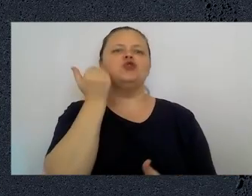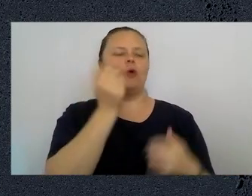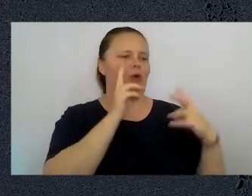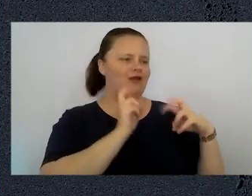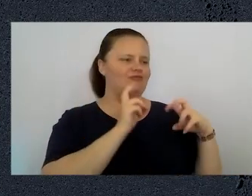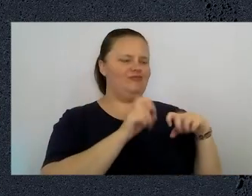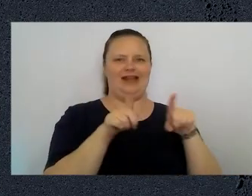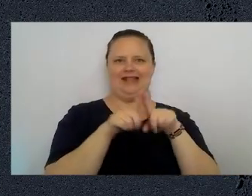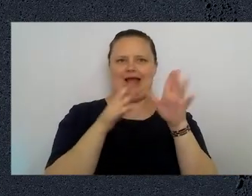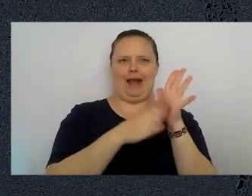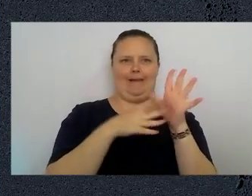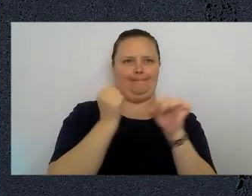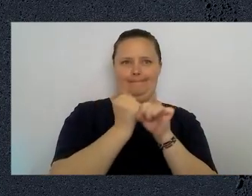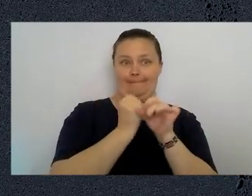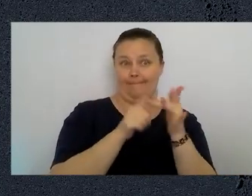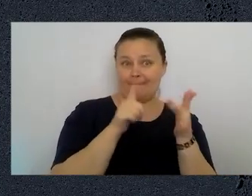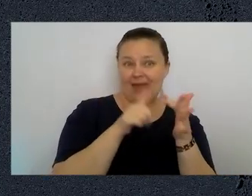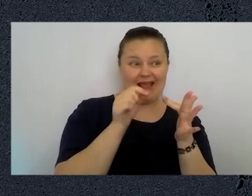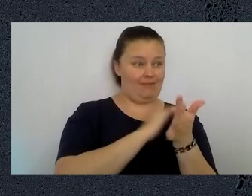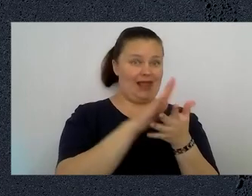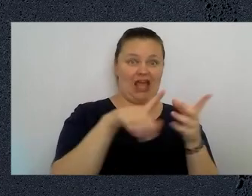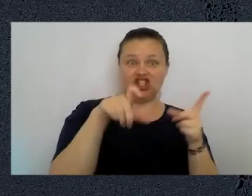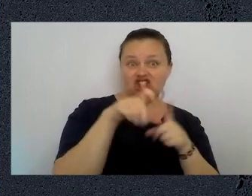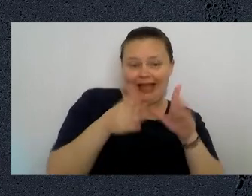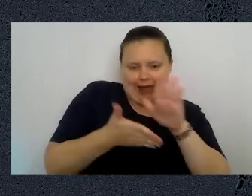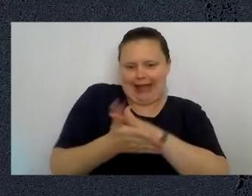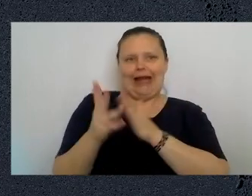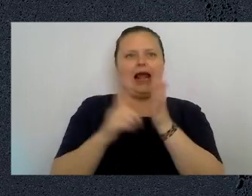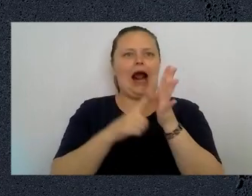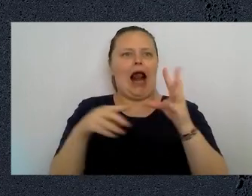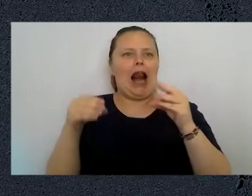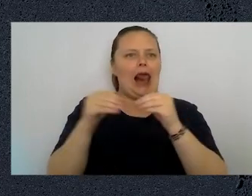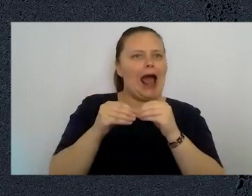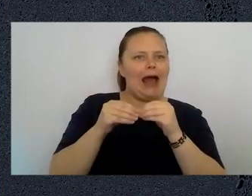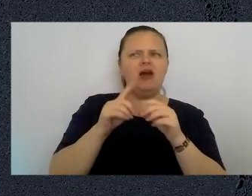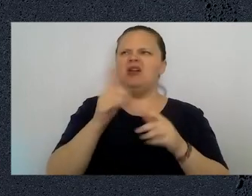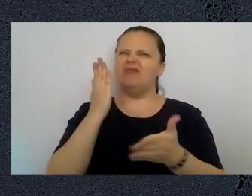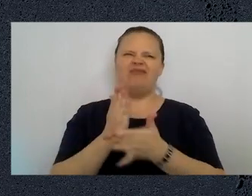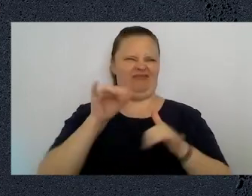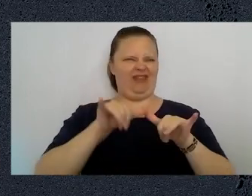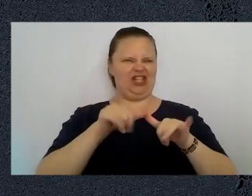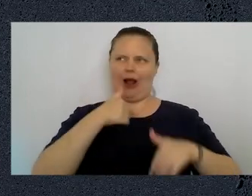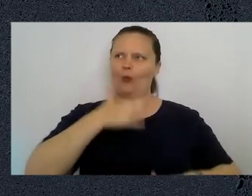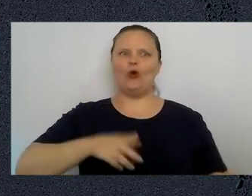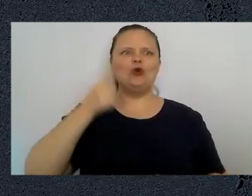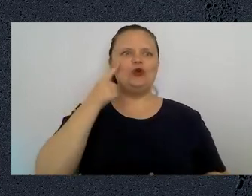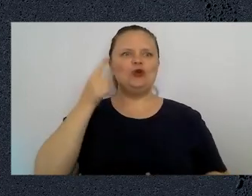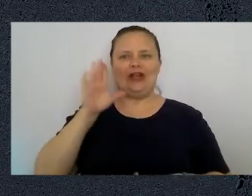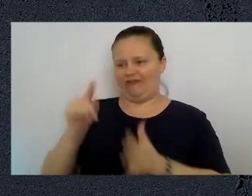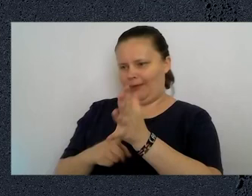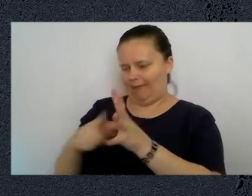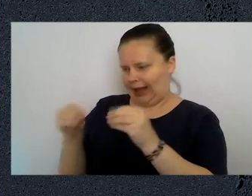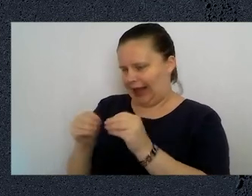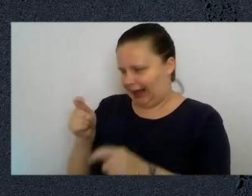said, I did a PhD, I was doing research in the lab. But I think as an engineer, you just want to see that technology leave the lab and make its way into the real